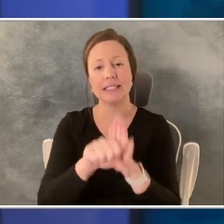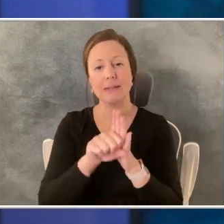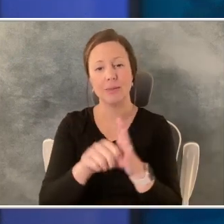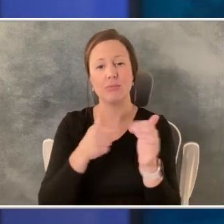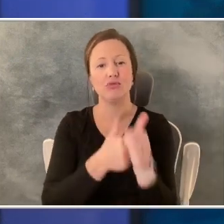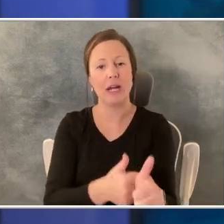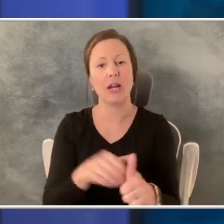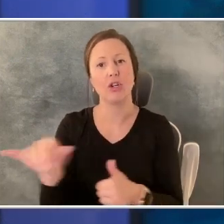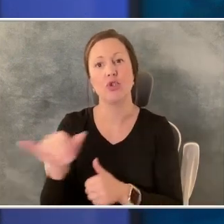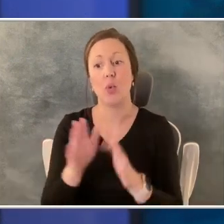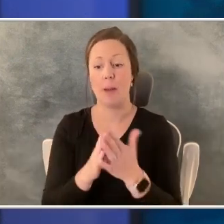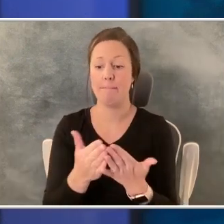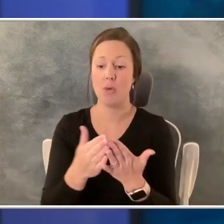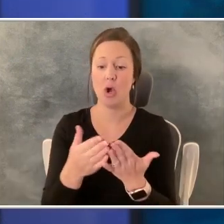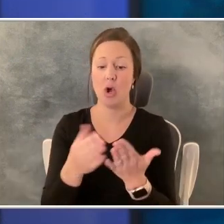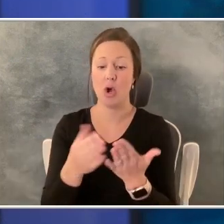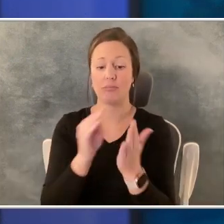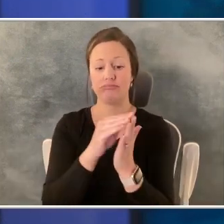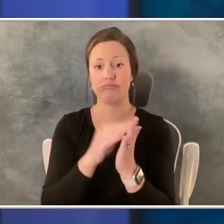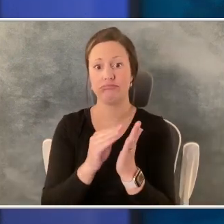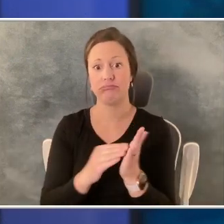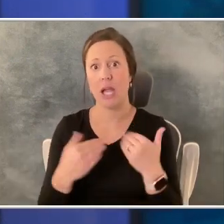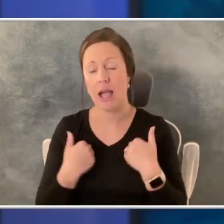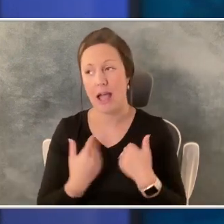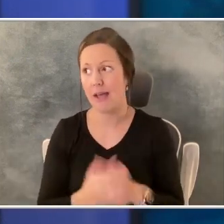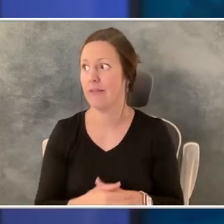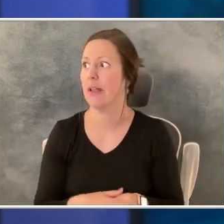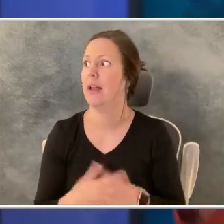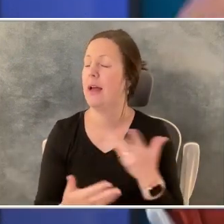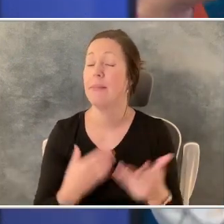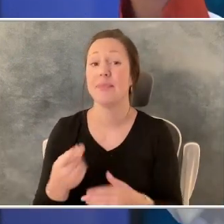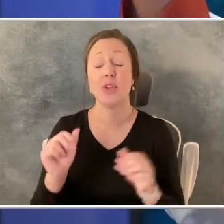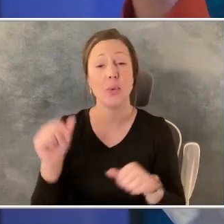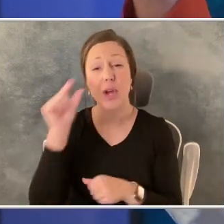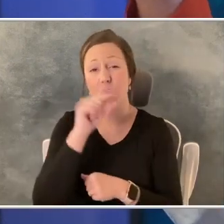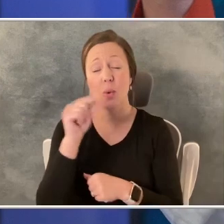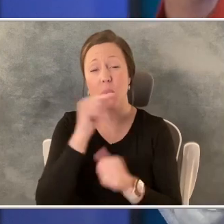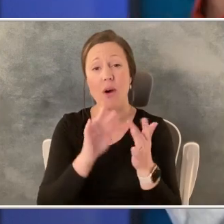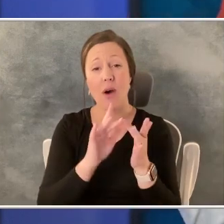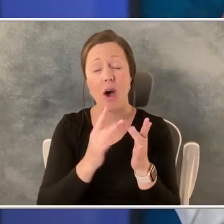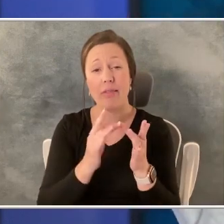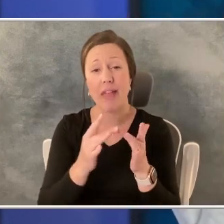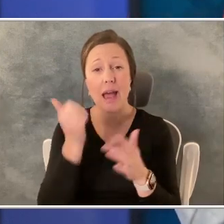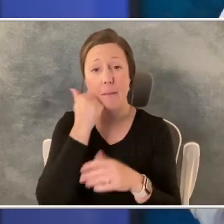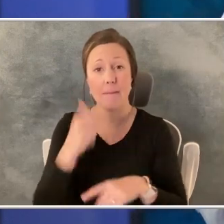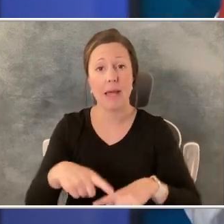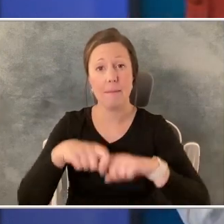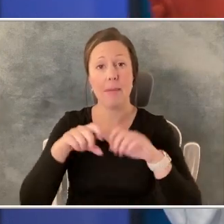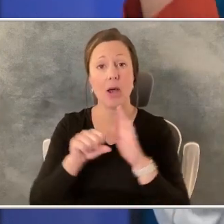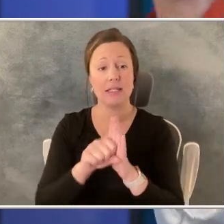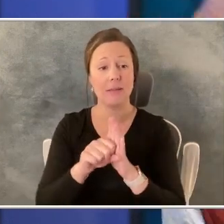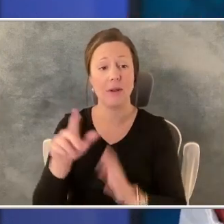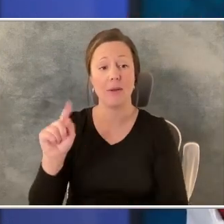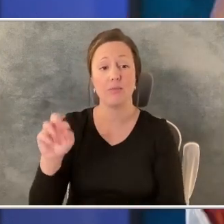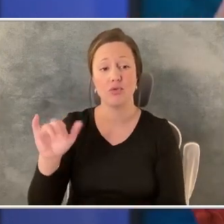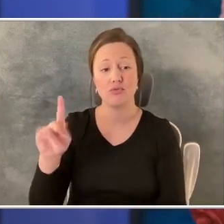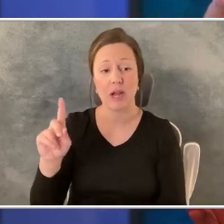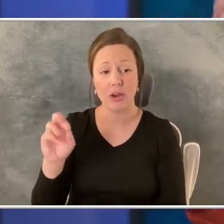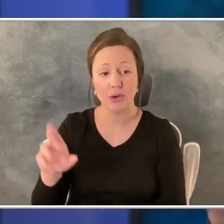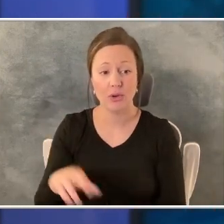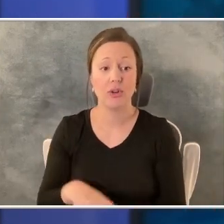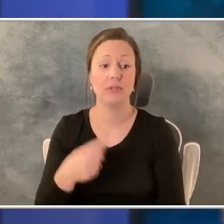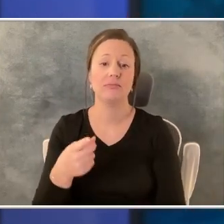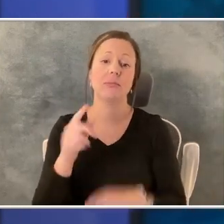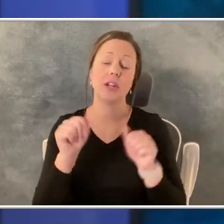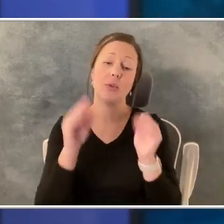link to. You could Google online menopause symptom tracker, long list of symptoms, and you could put how many days are, how strong